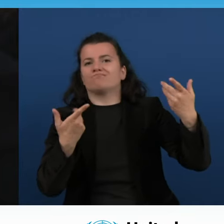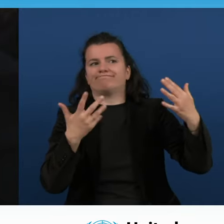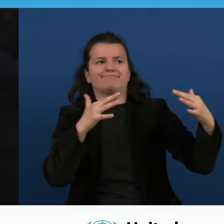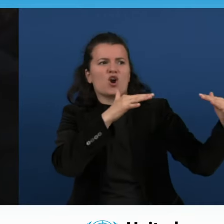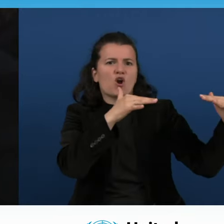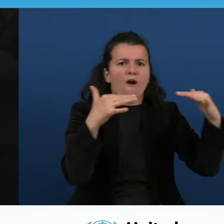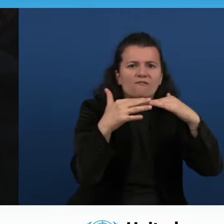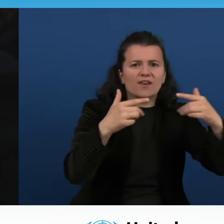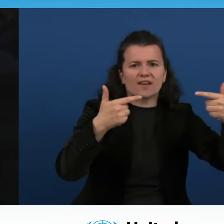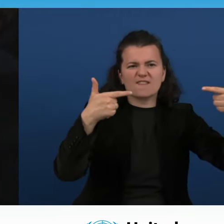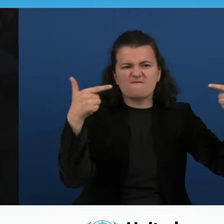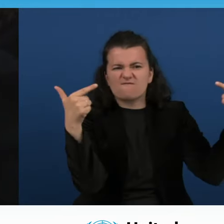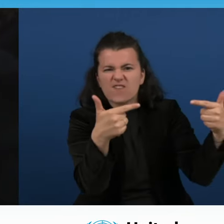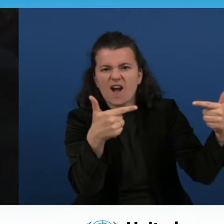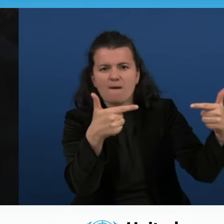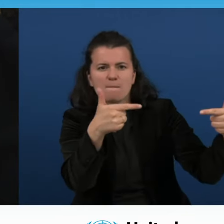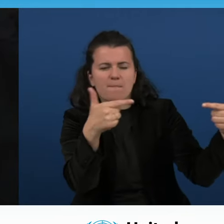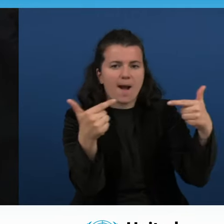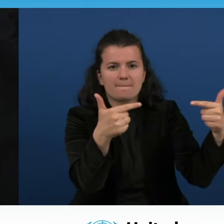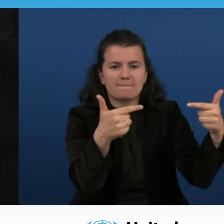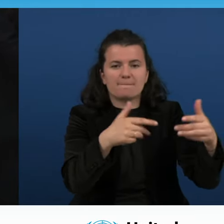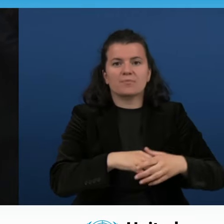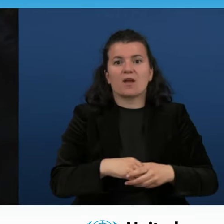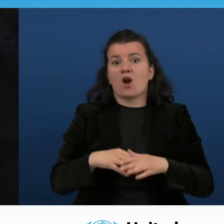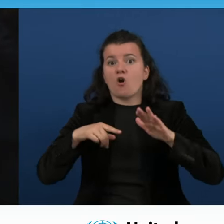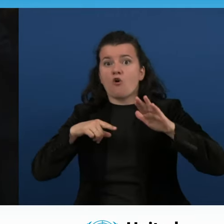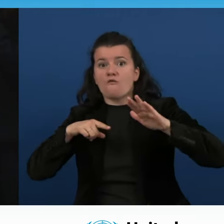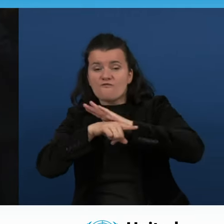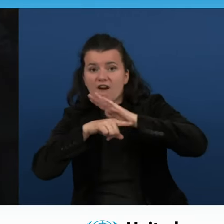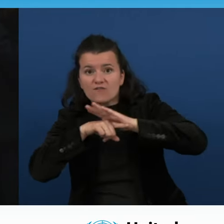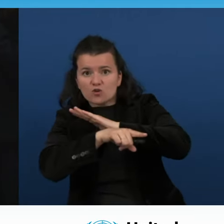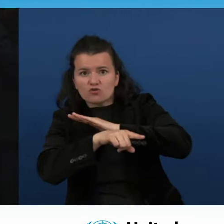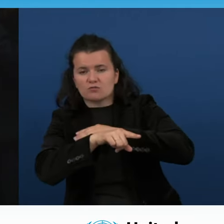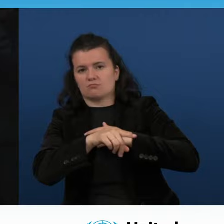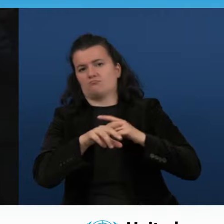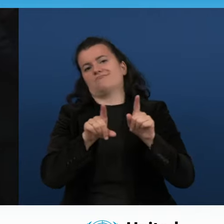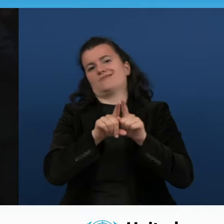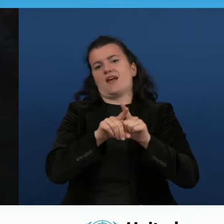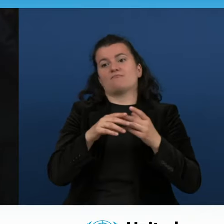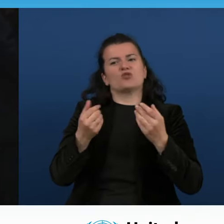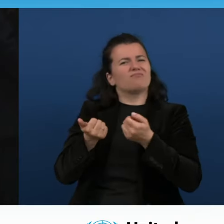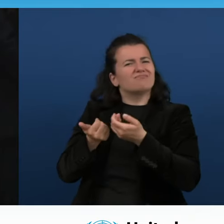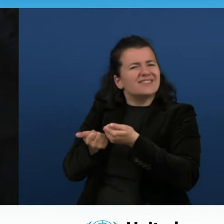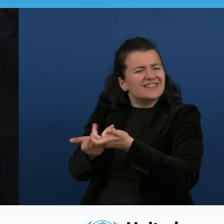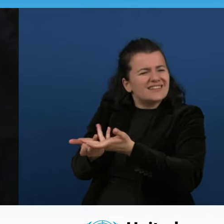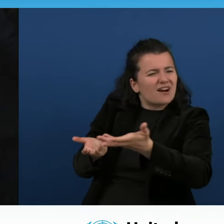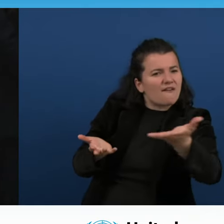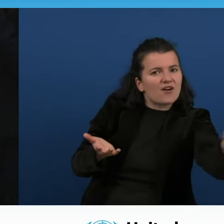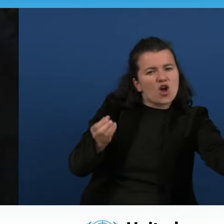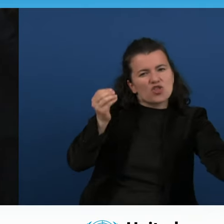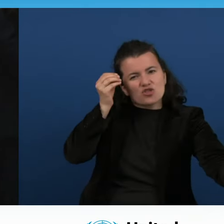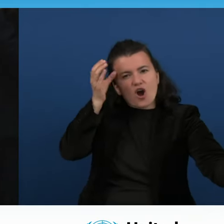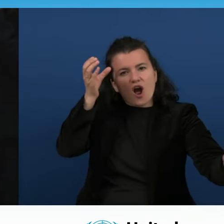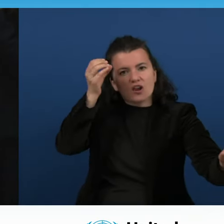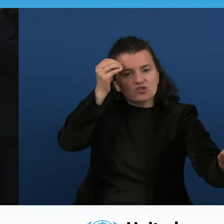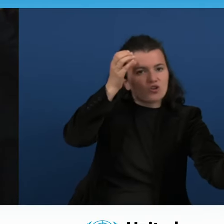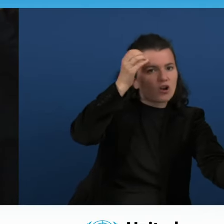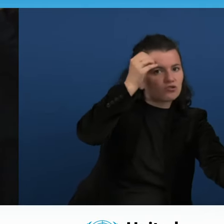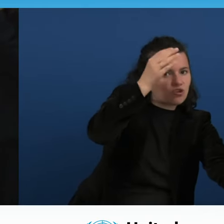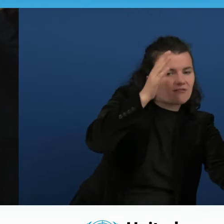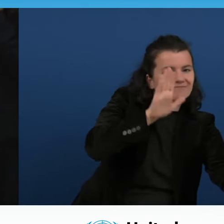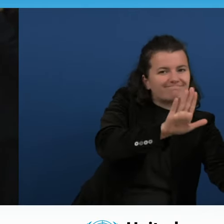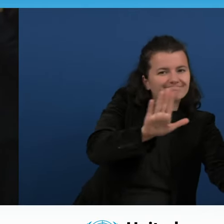of centering refugee knowledge and experience. We heard about the importance of policy